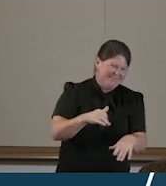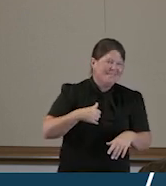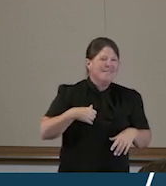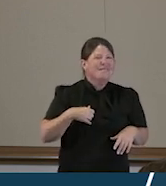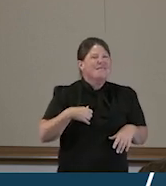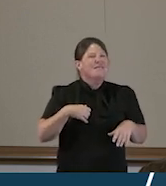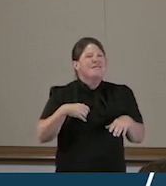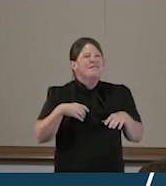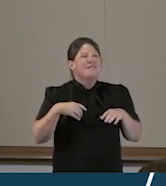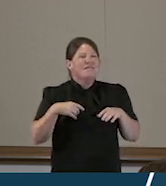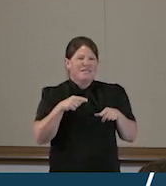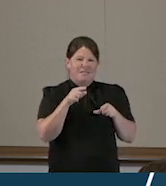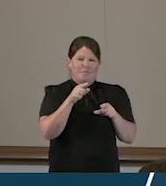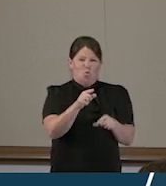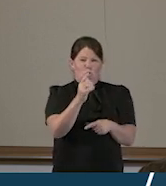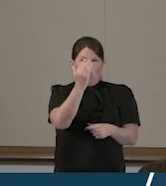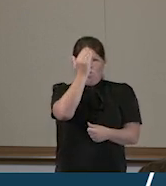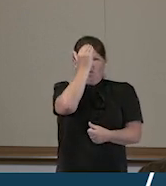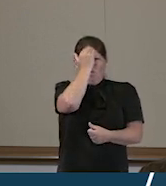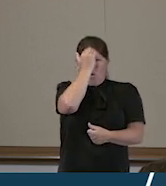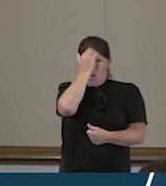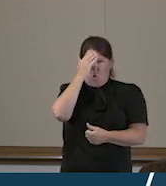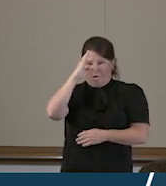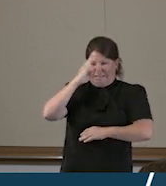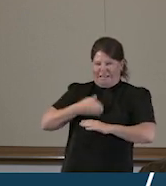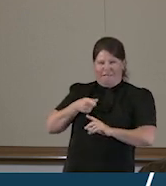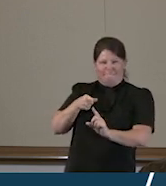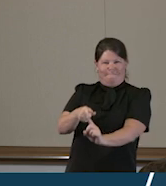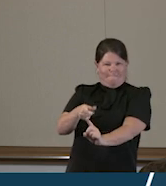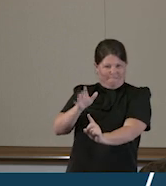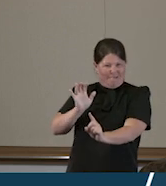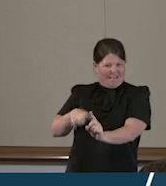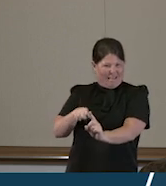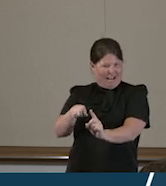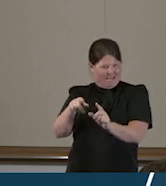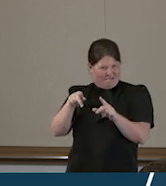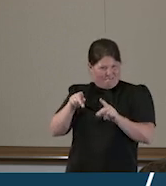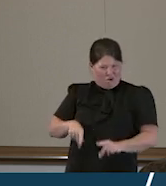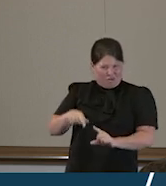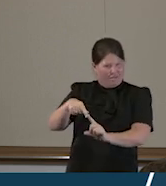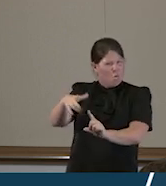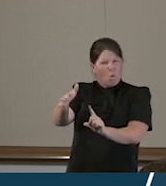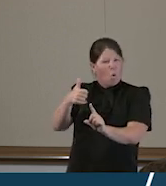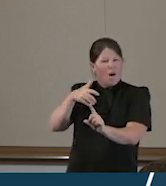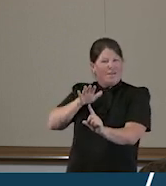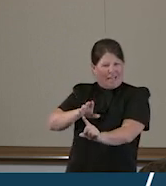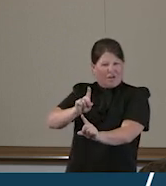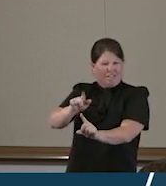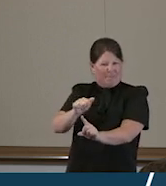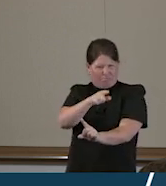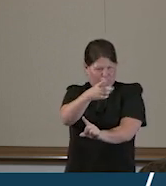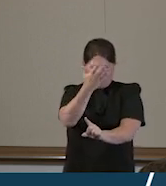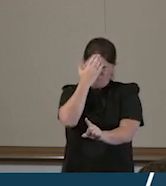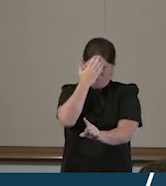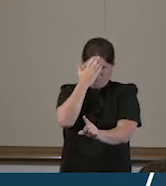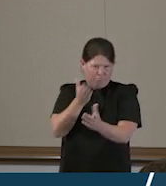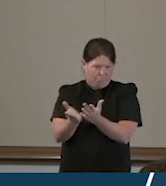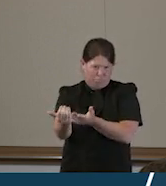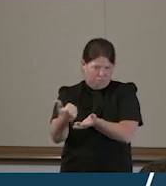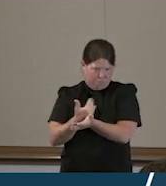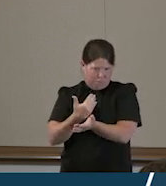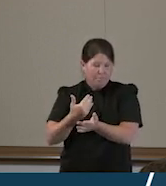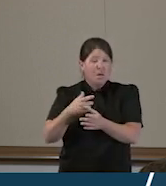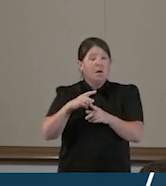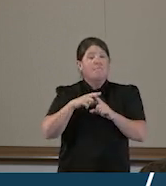your loved one with a disability best, right? I don't know them. But what I will tell you is at the beginning of every SDM